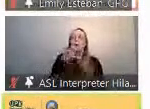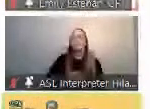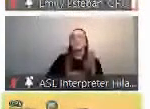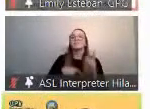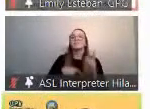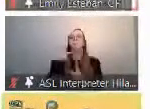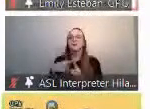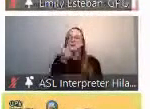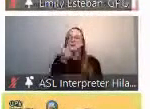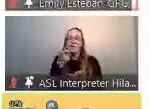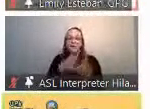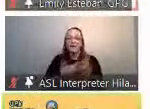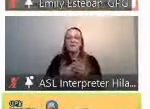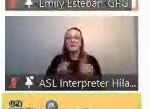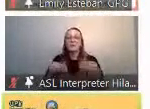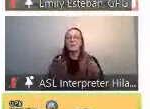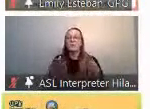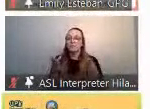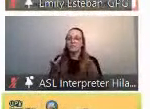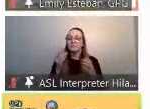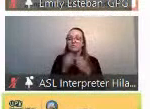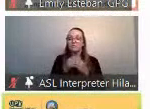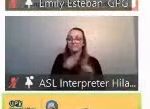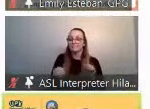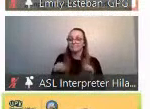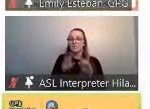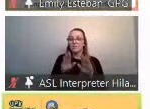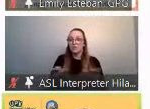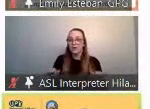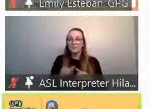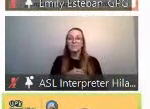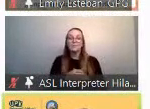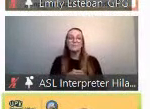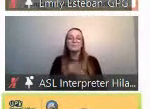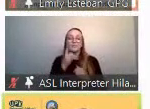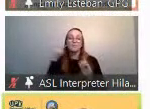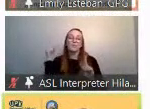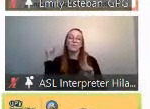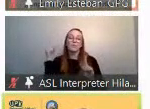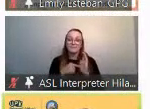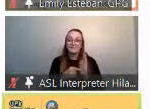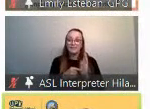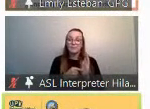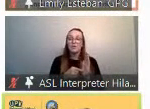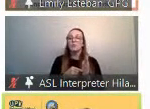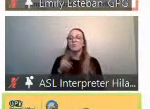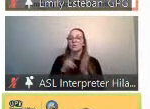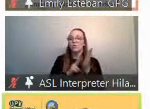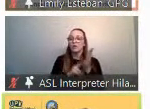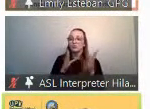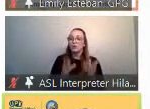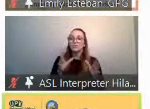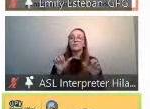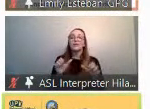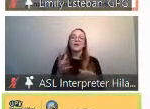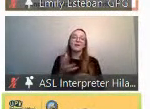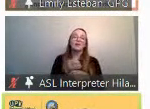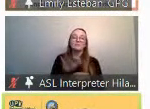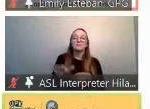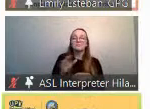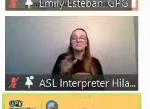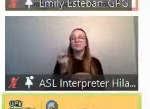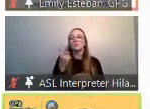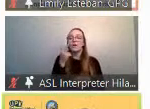cost of providing services to the child. So in this example, the contractor can retain almost $12 a